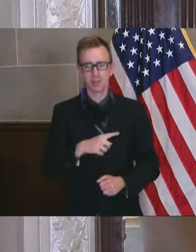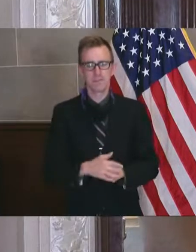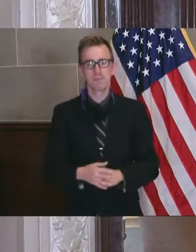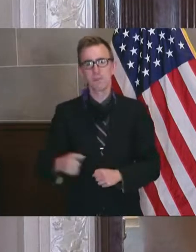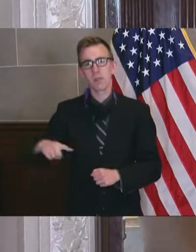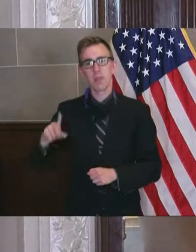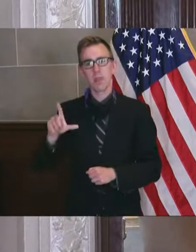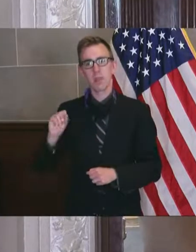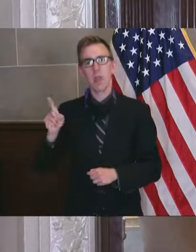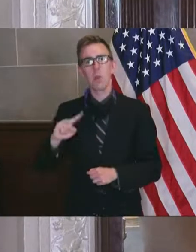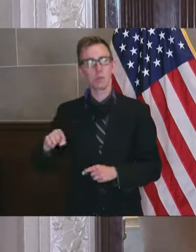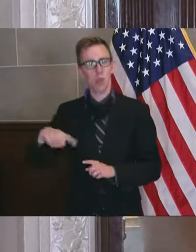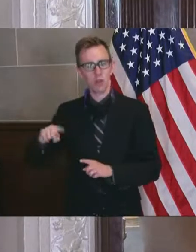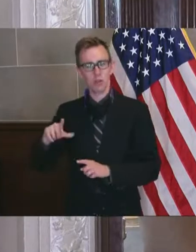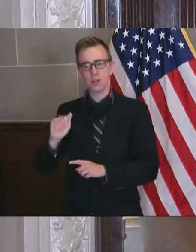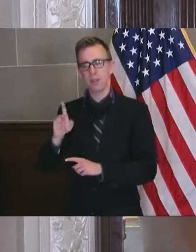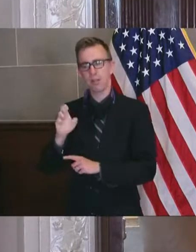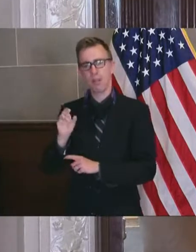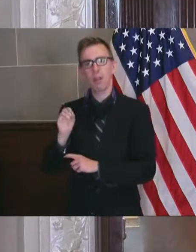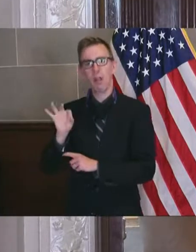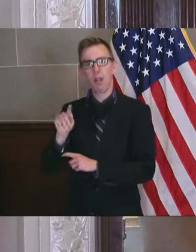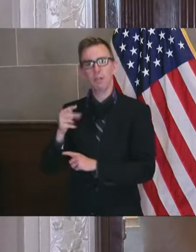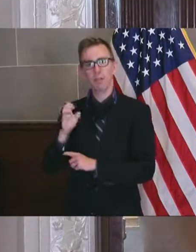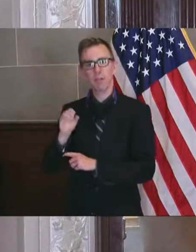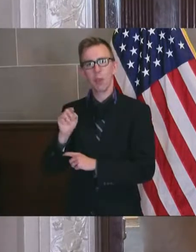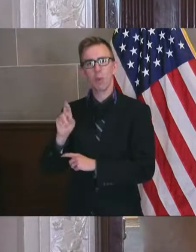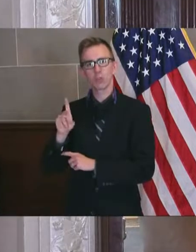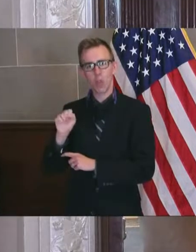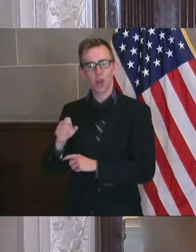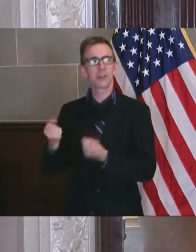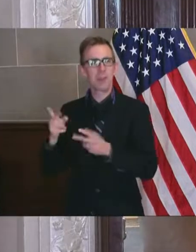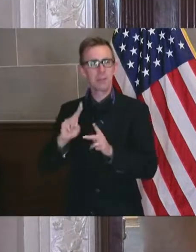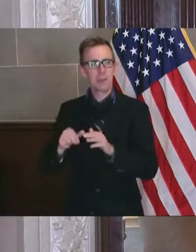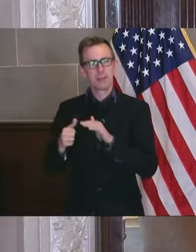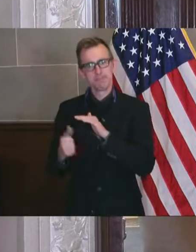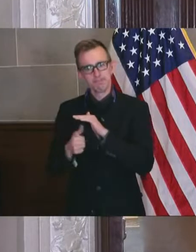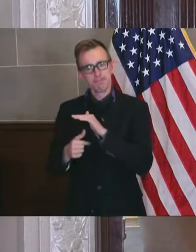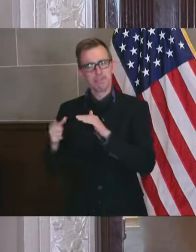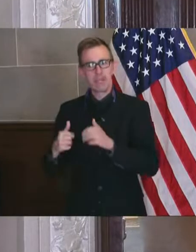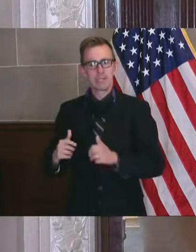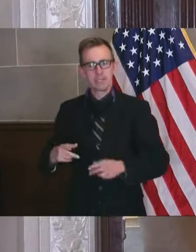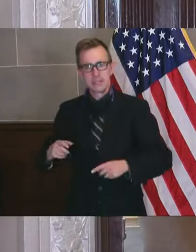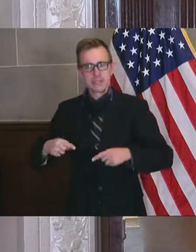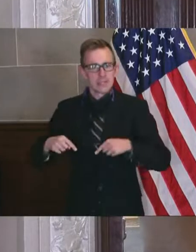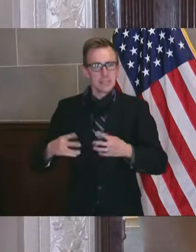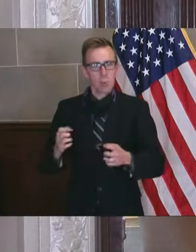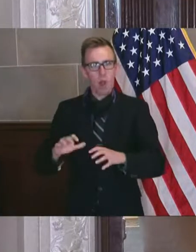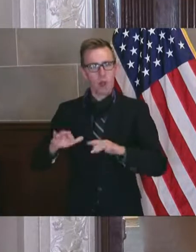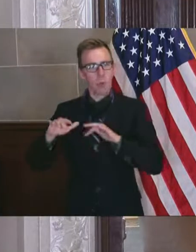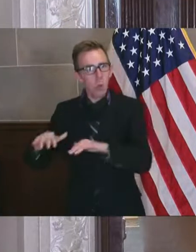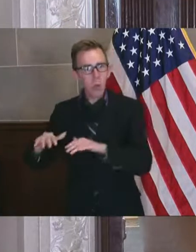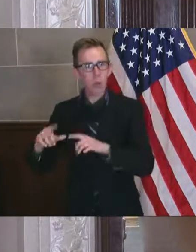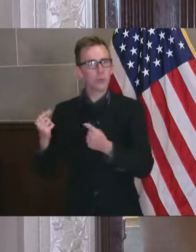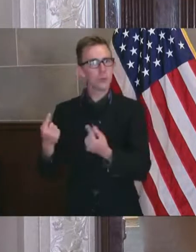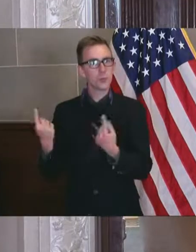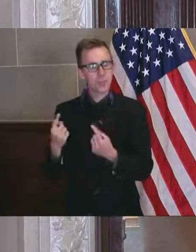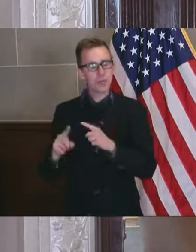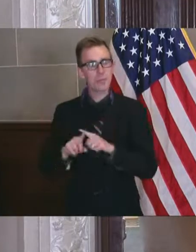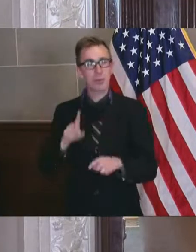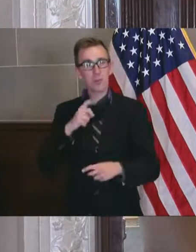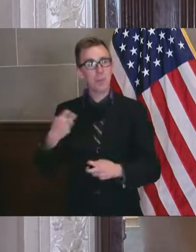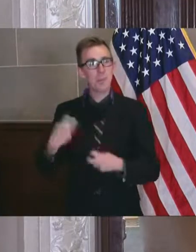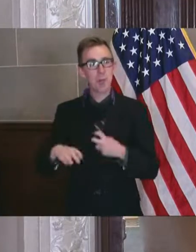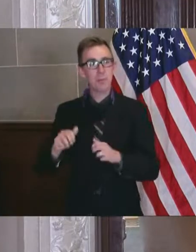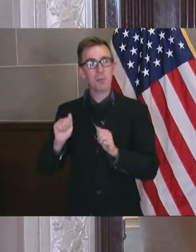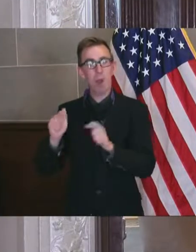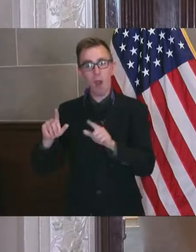lake. They're going to go down there. People have been shut up for a long time and wanted to get out and be down at the lake. But the problem is everybody's going